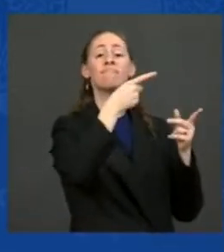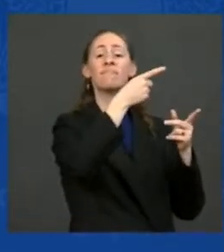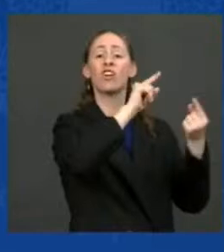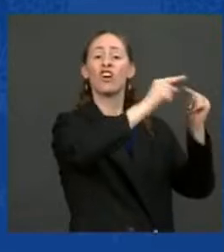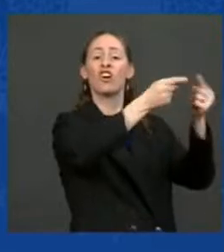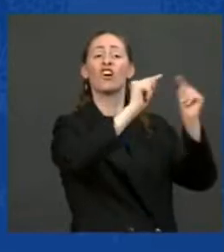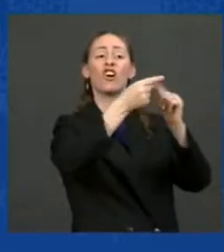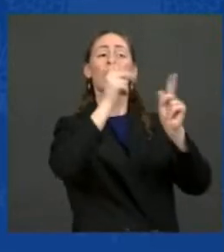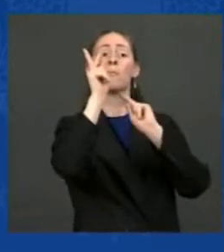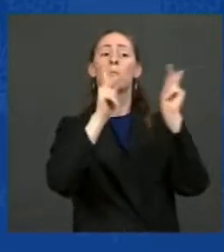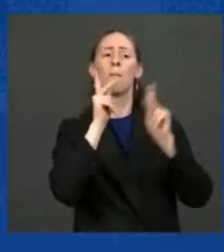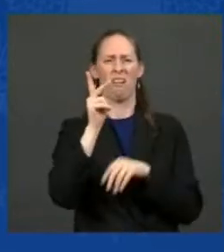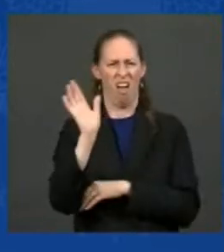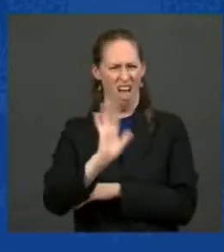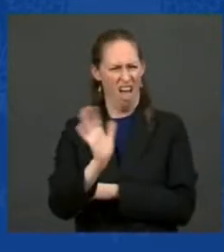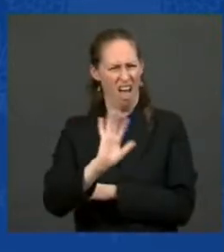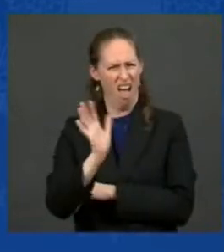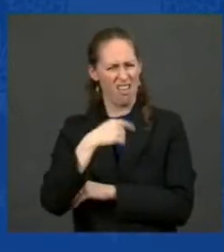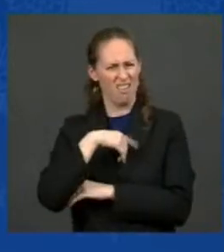legitimacy.